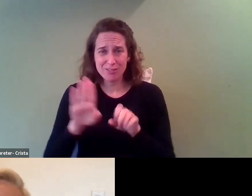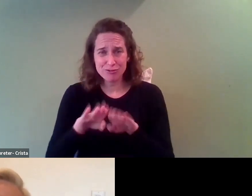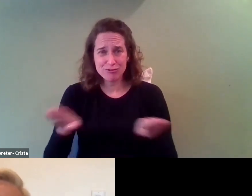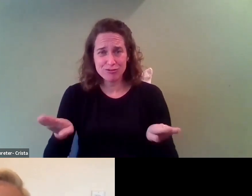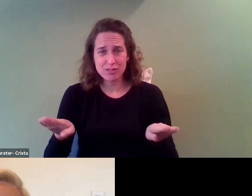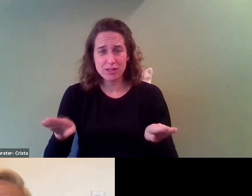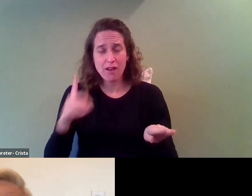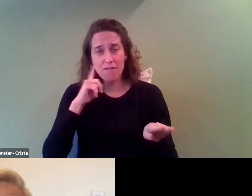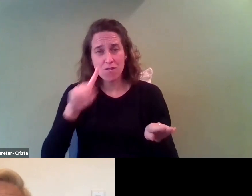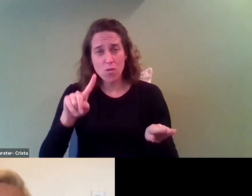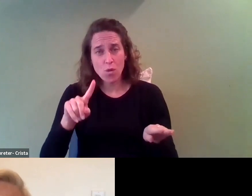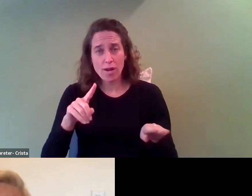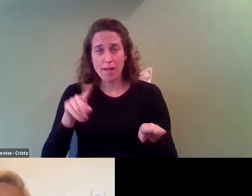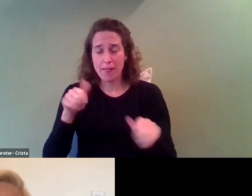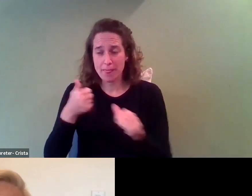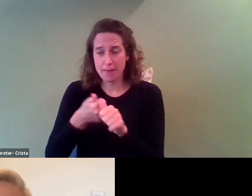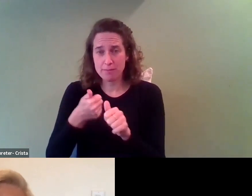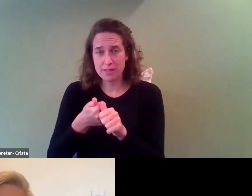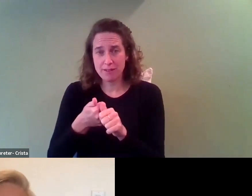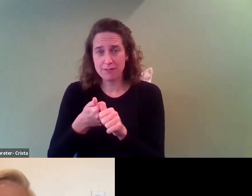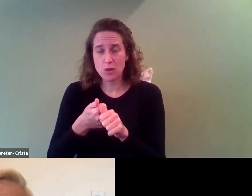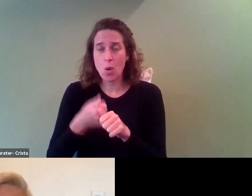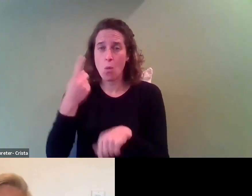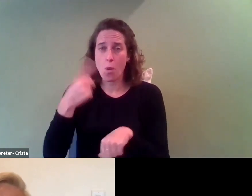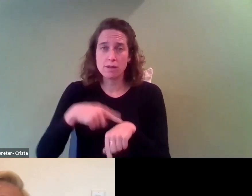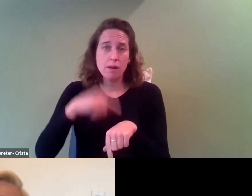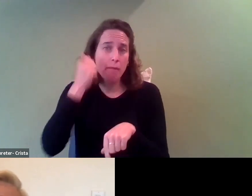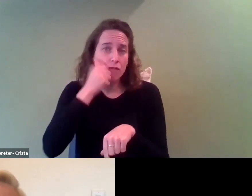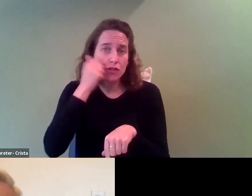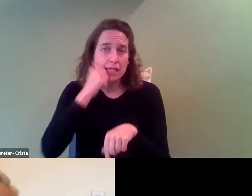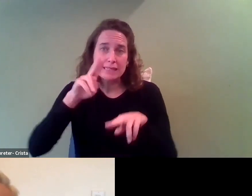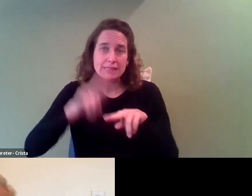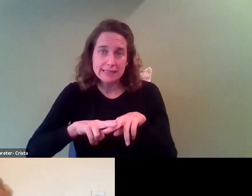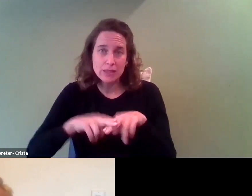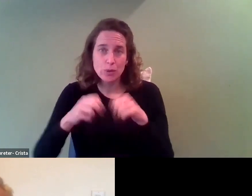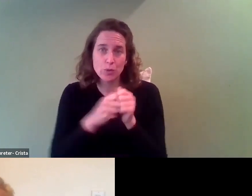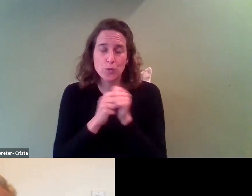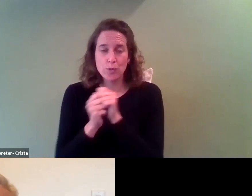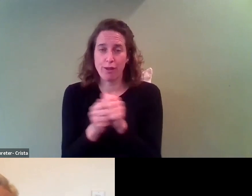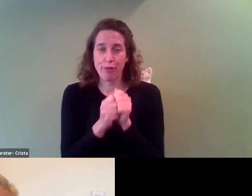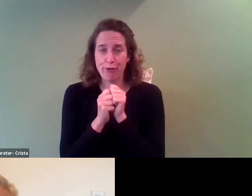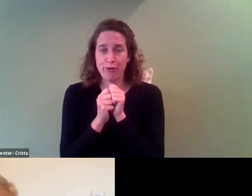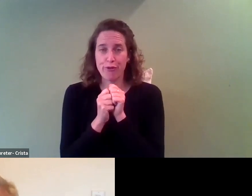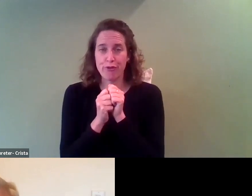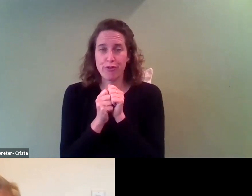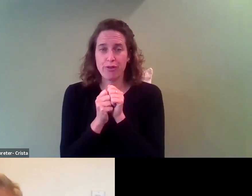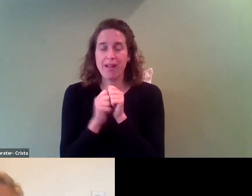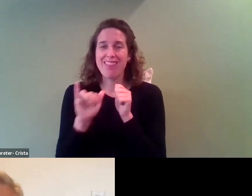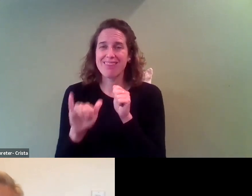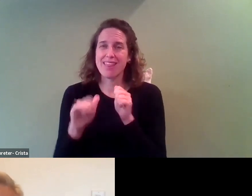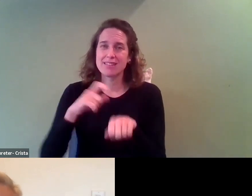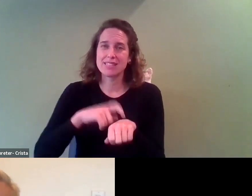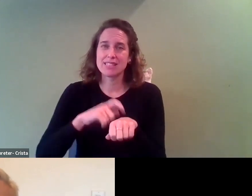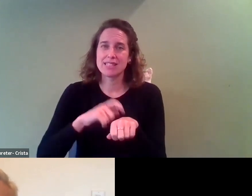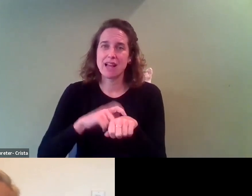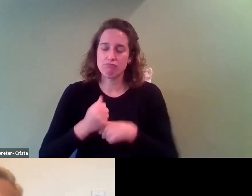for their mental health, is a sit-down family meal once a day, at least. Because that's time when we debrief, where